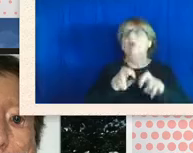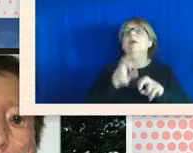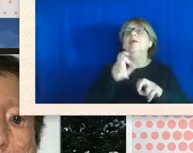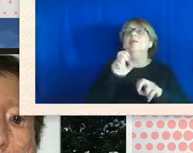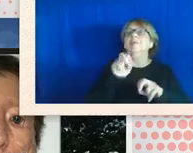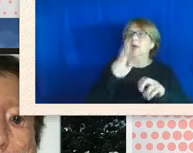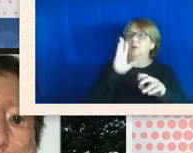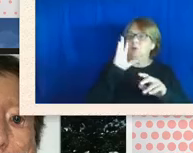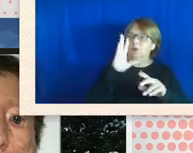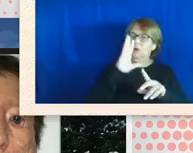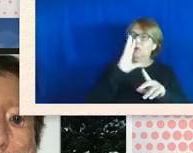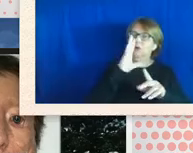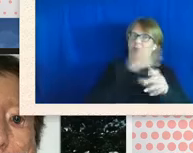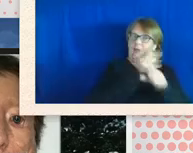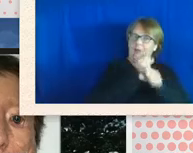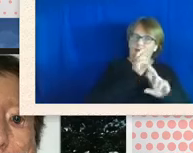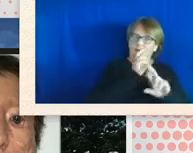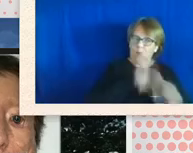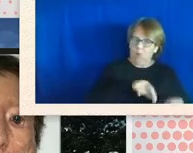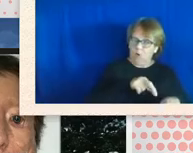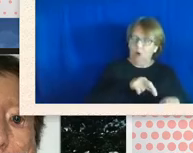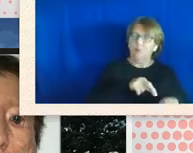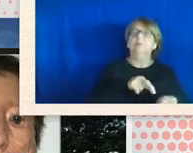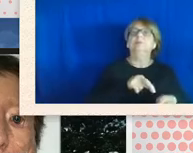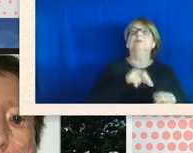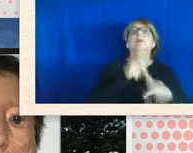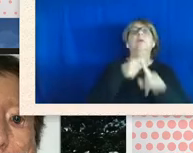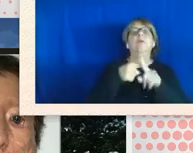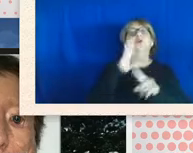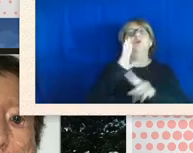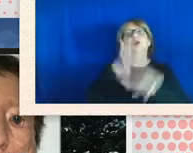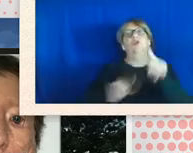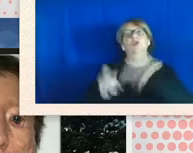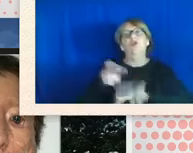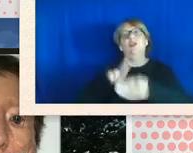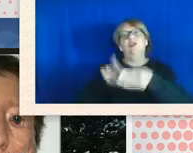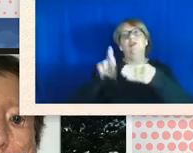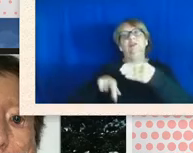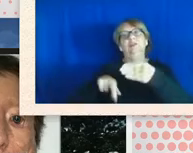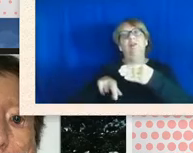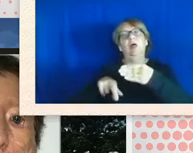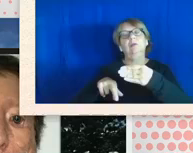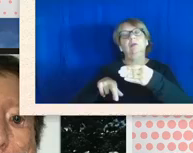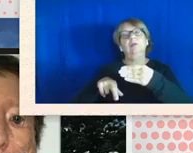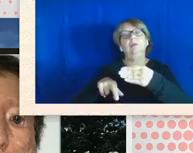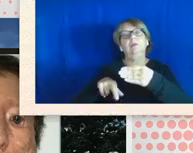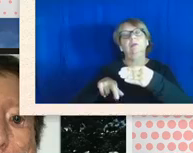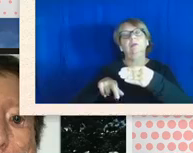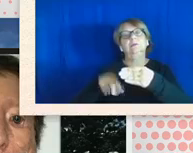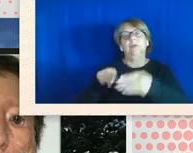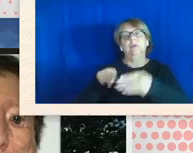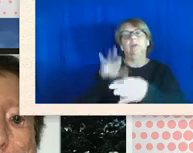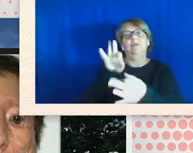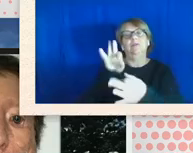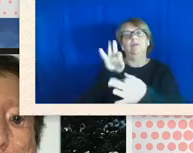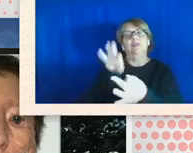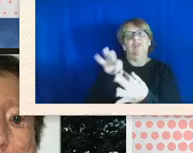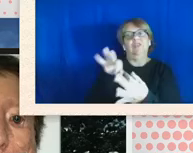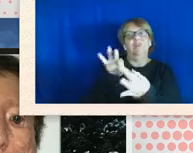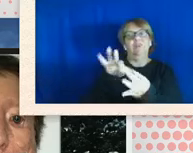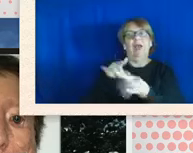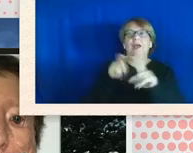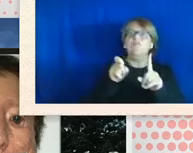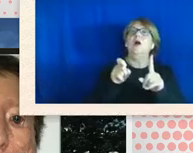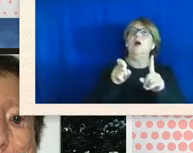them, as well as looking at the results of the feedback we get from